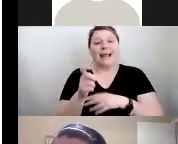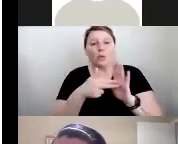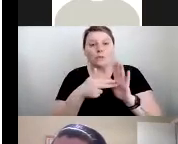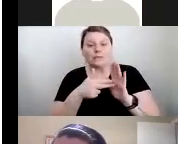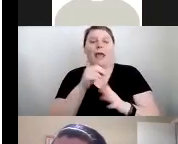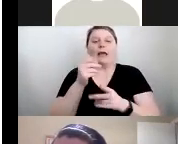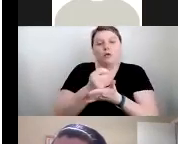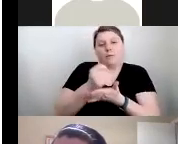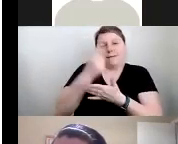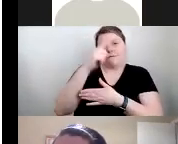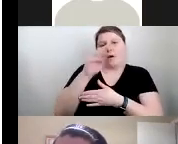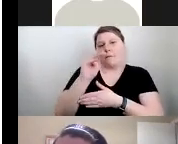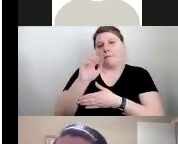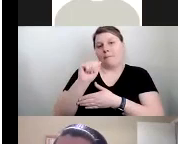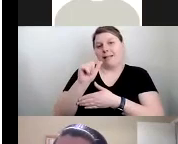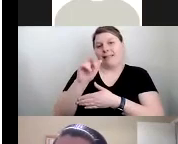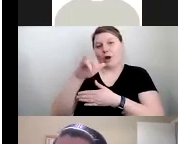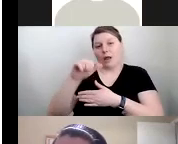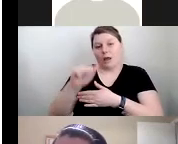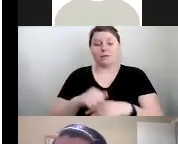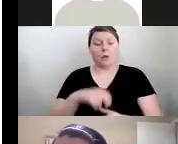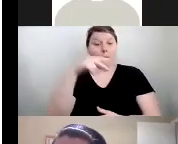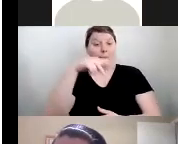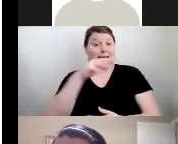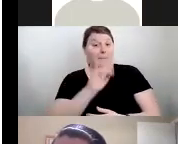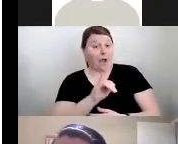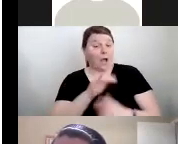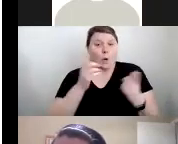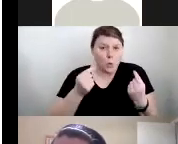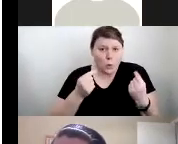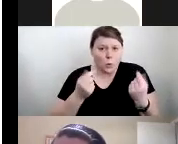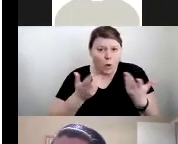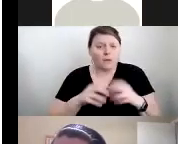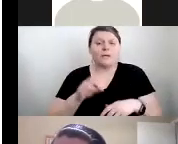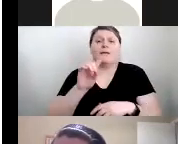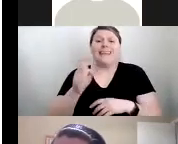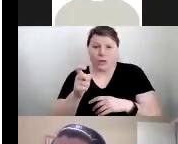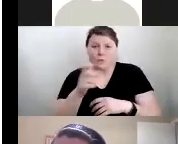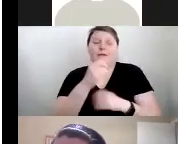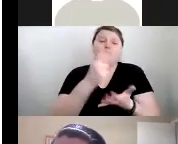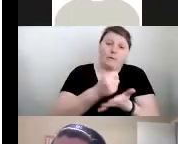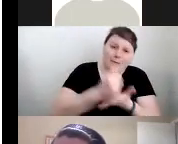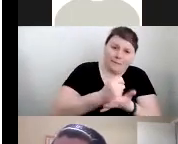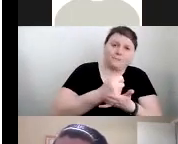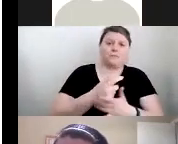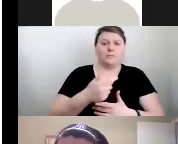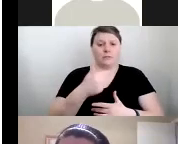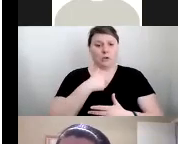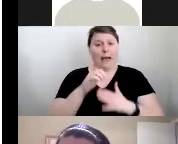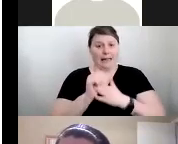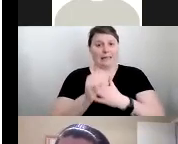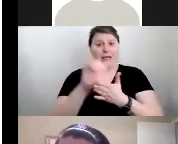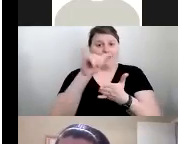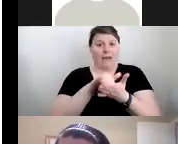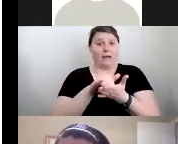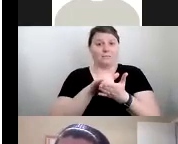malaria. So a lot of what PMI does has to do with diagnosis and treatment. So I get to lead that aspect of a